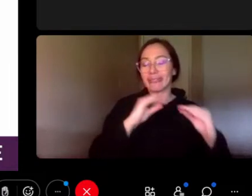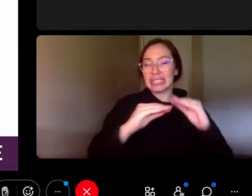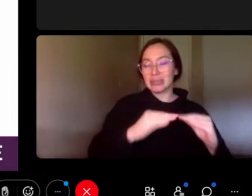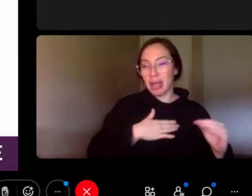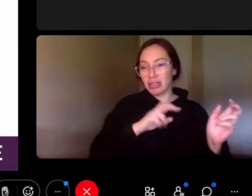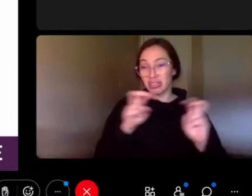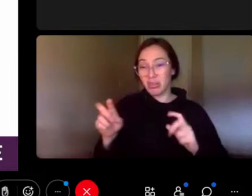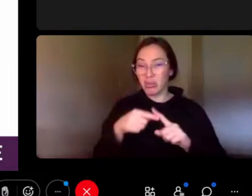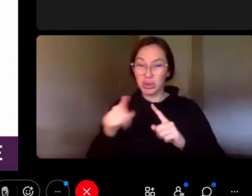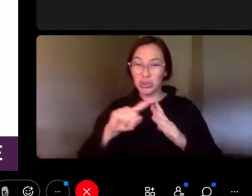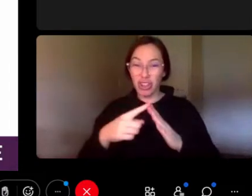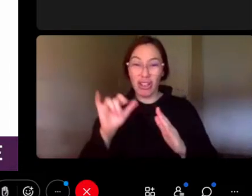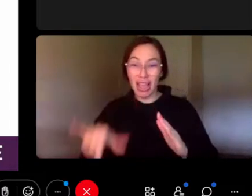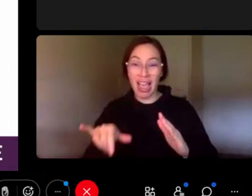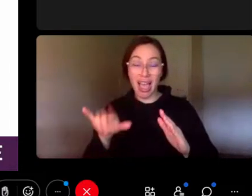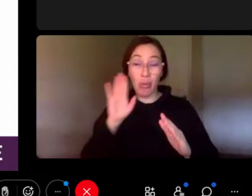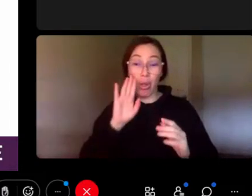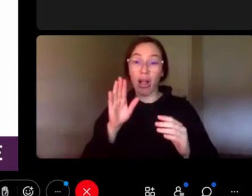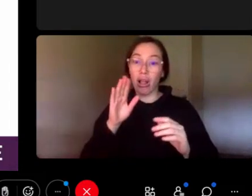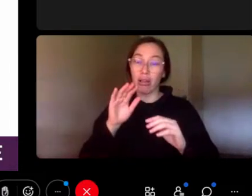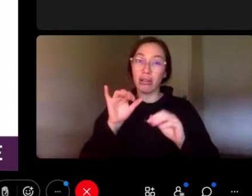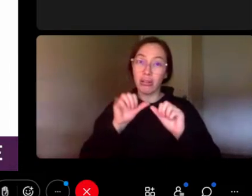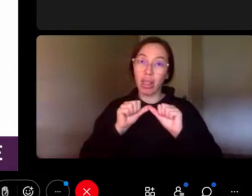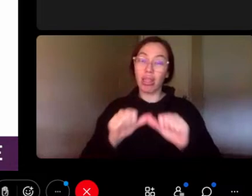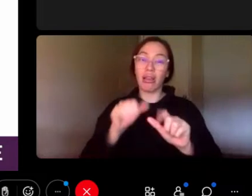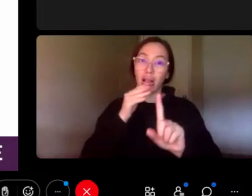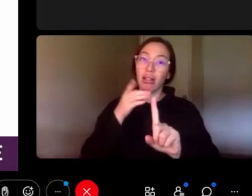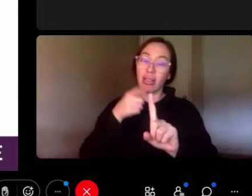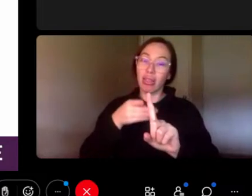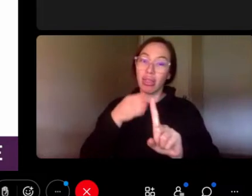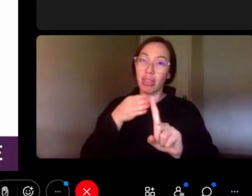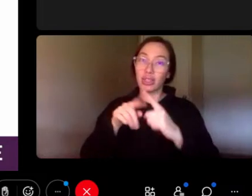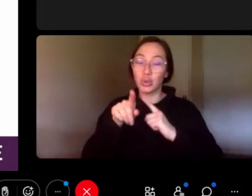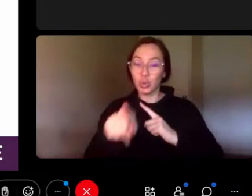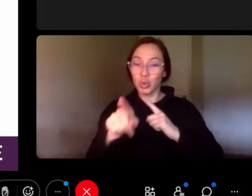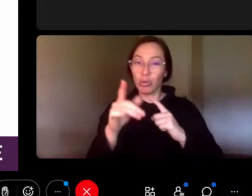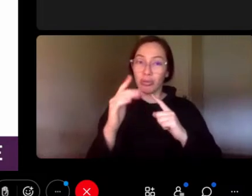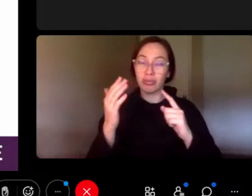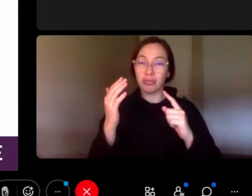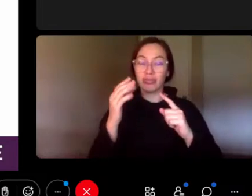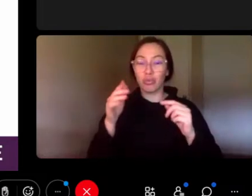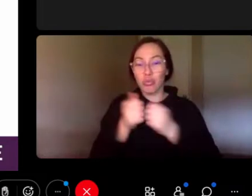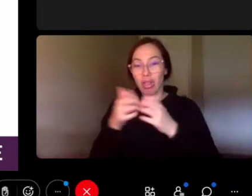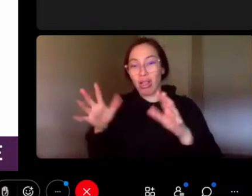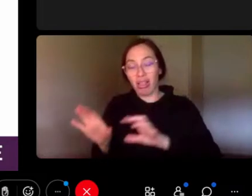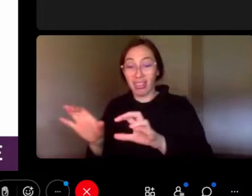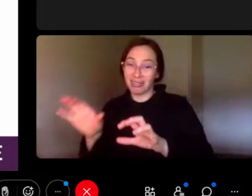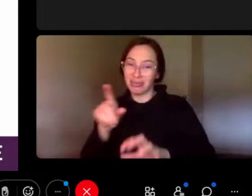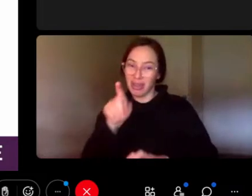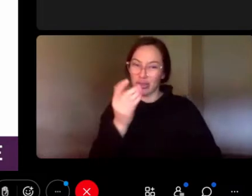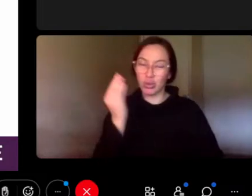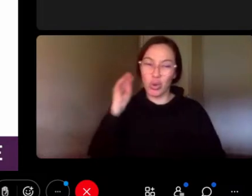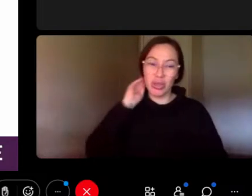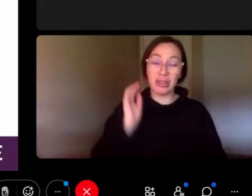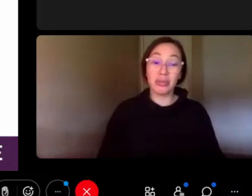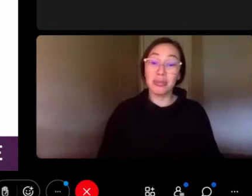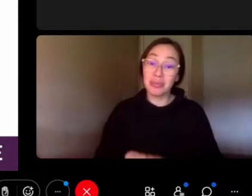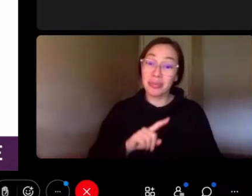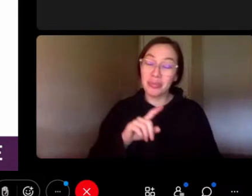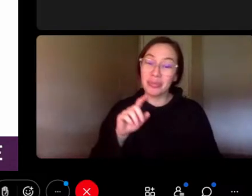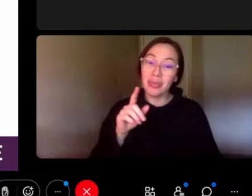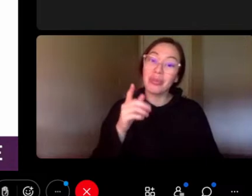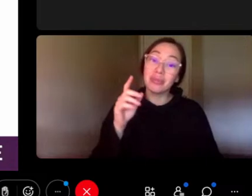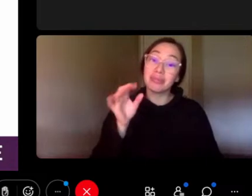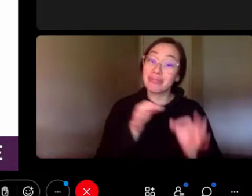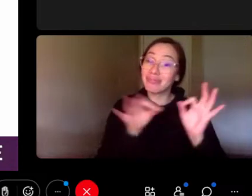once you start that, there's no end to it. So you got to be very careful, and I know you know that. But the magic words, thank you for bringing that my attention. Let's see if we